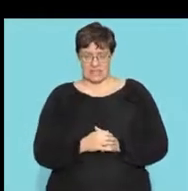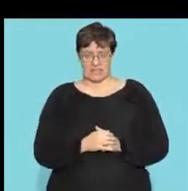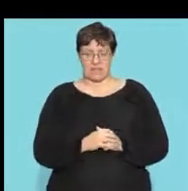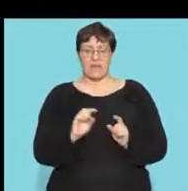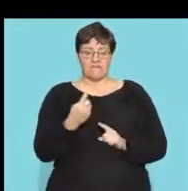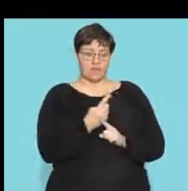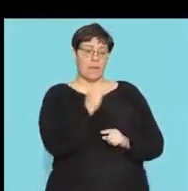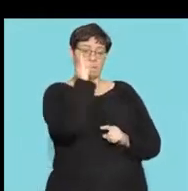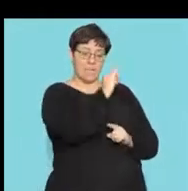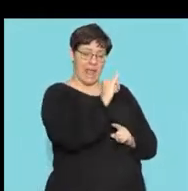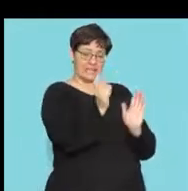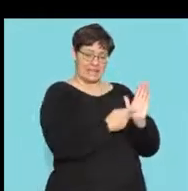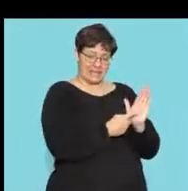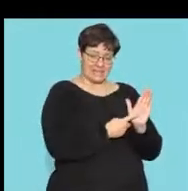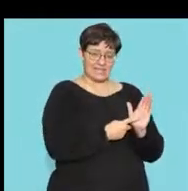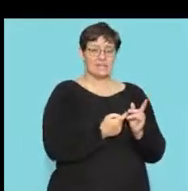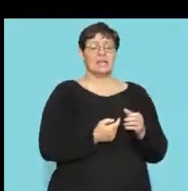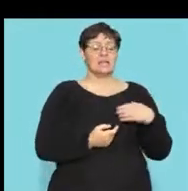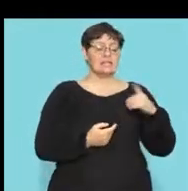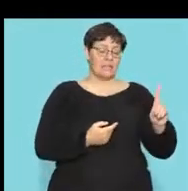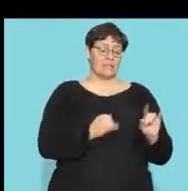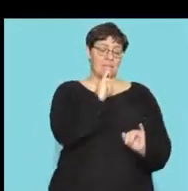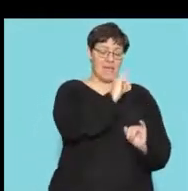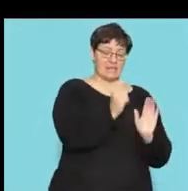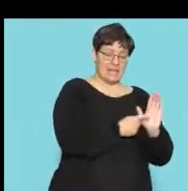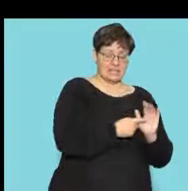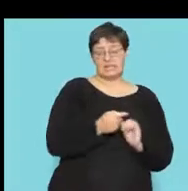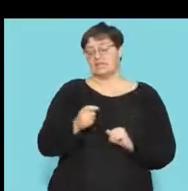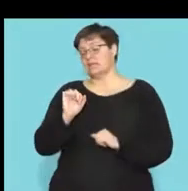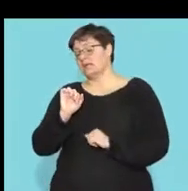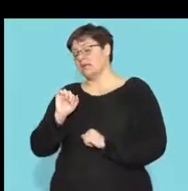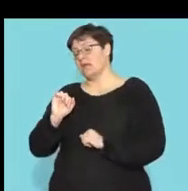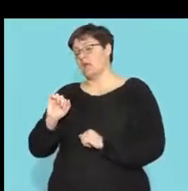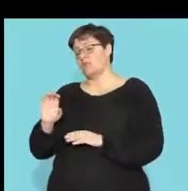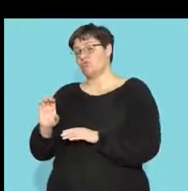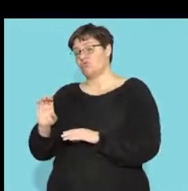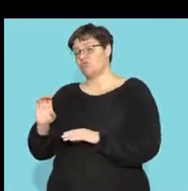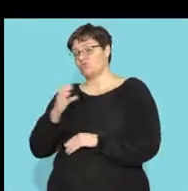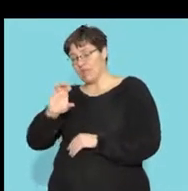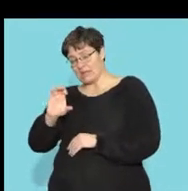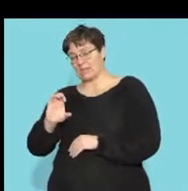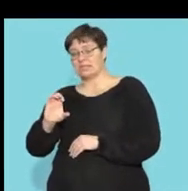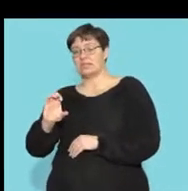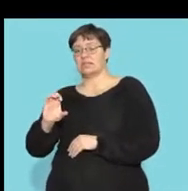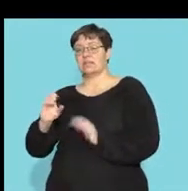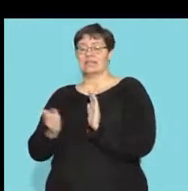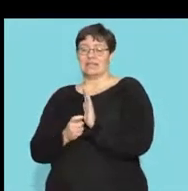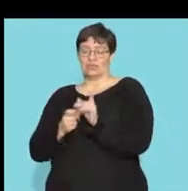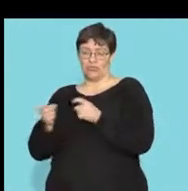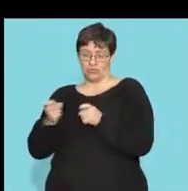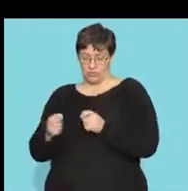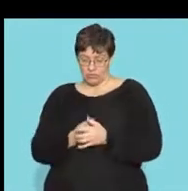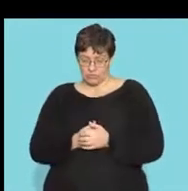the bad debts. Double entry, debit bad debts, credit debtors control. Let's do that. So there's my bad debts